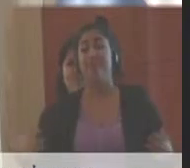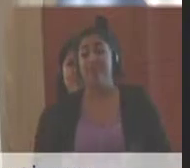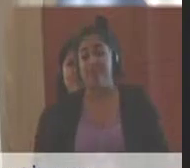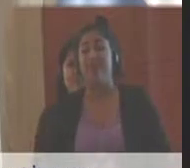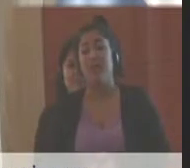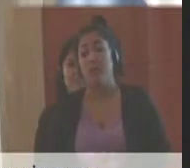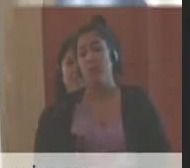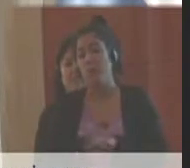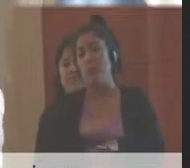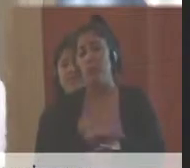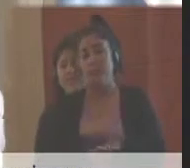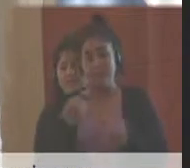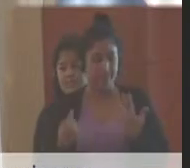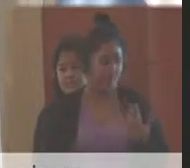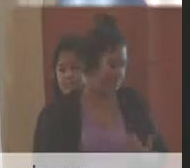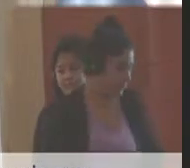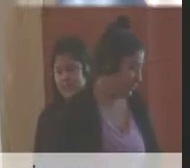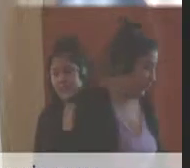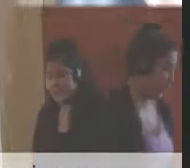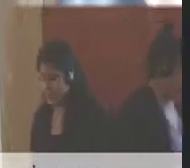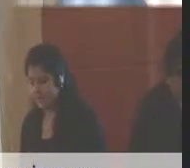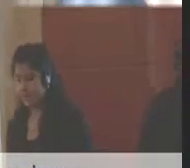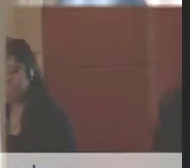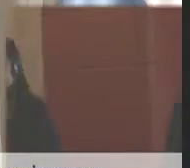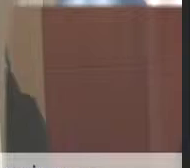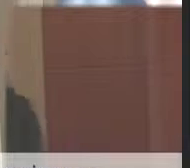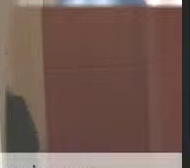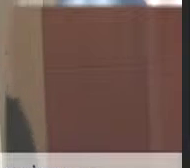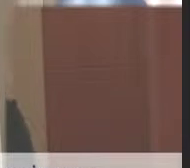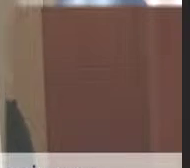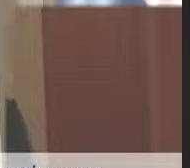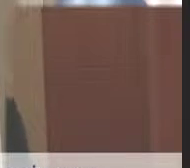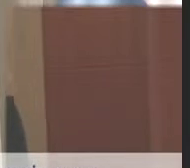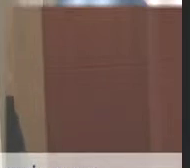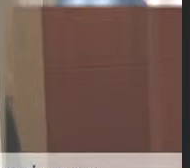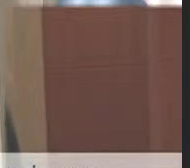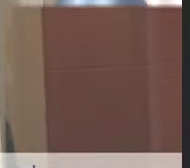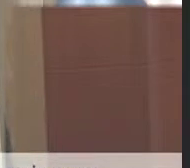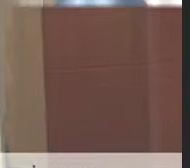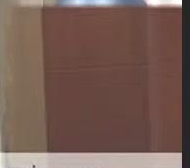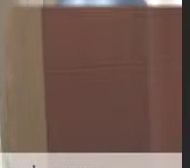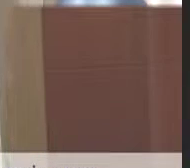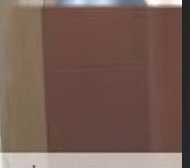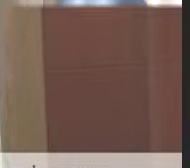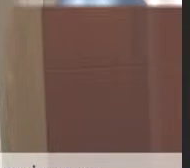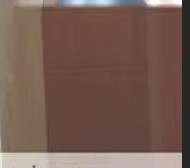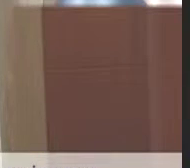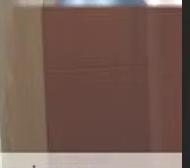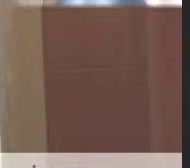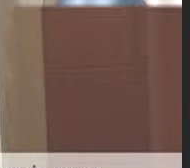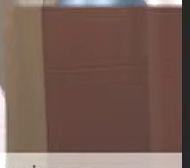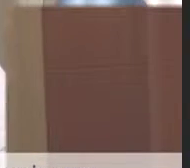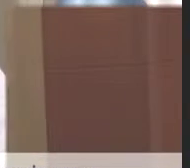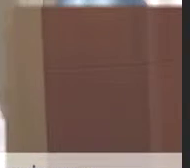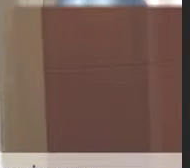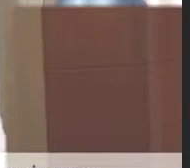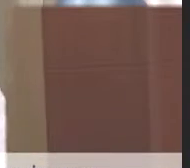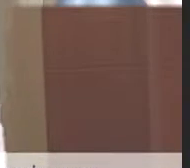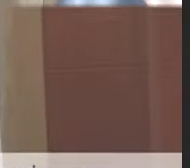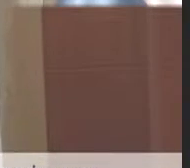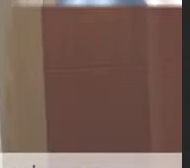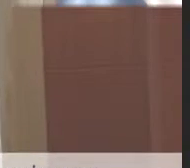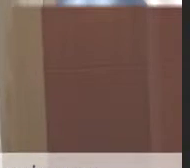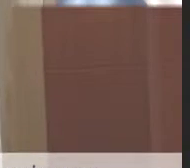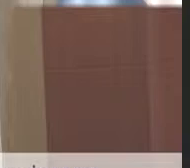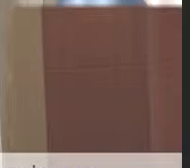impacts on these informal settlements and squatter communities. This reinforces the fact that in these territories of poverty, the